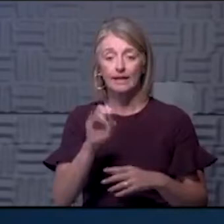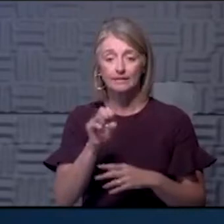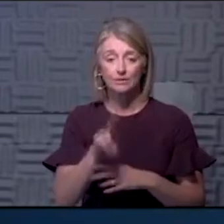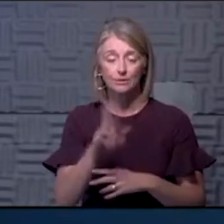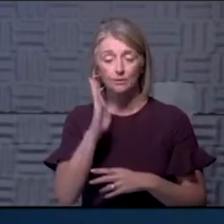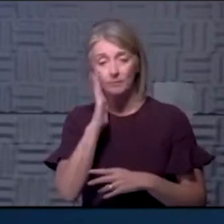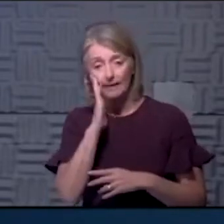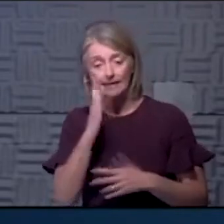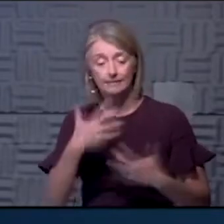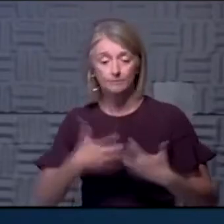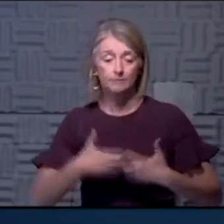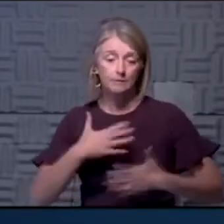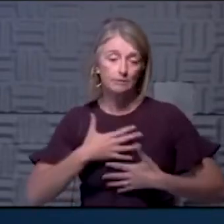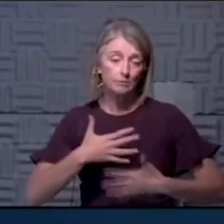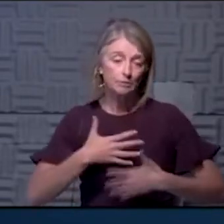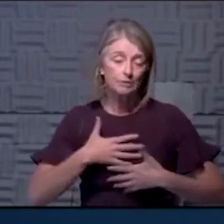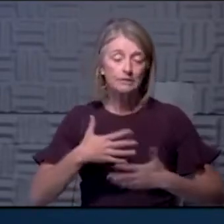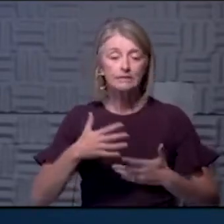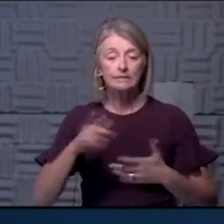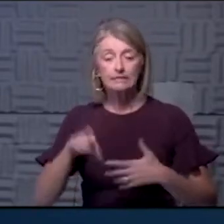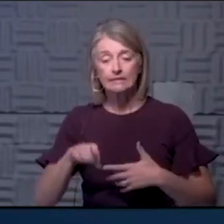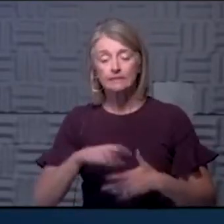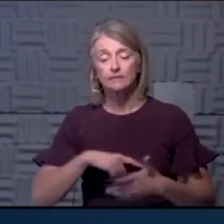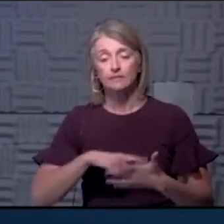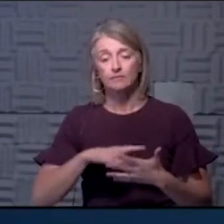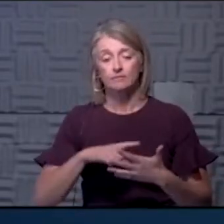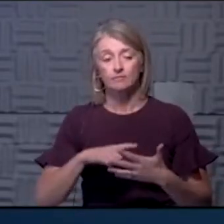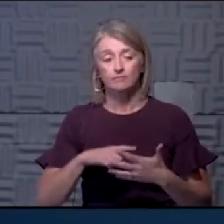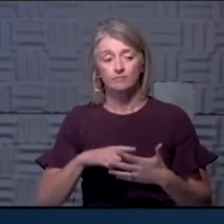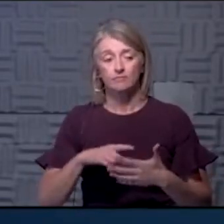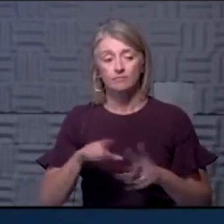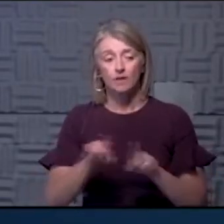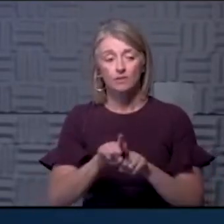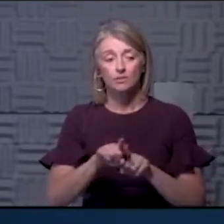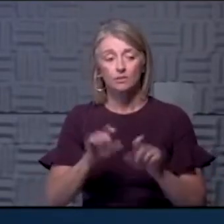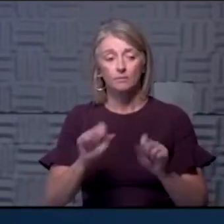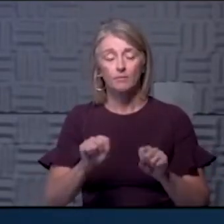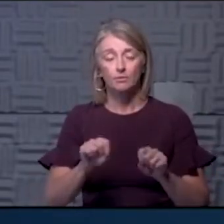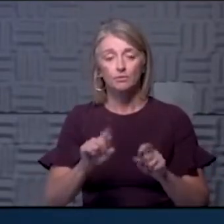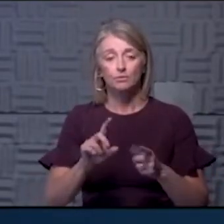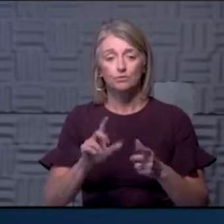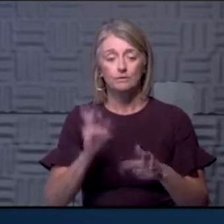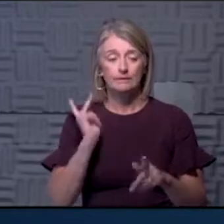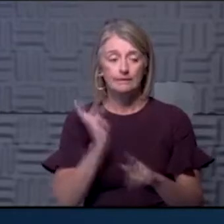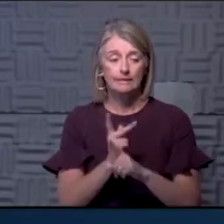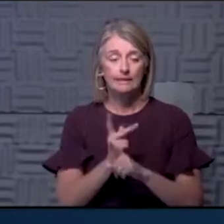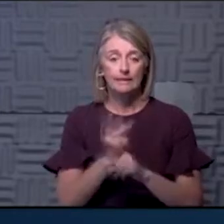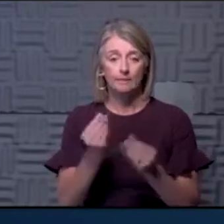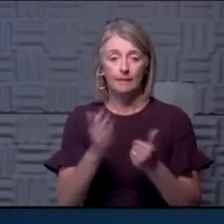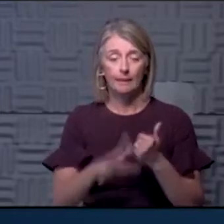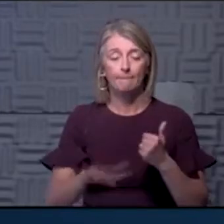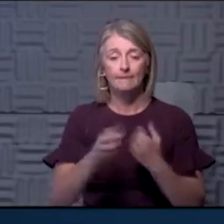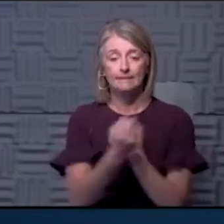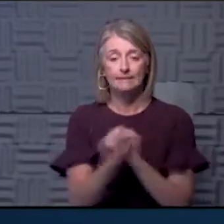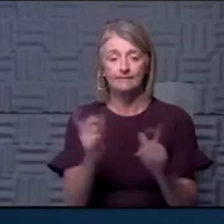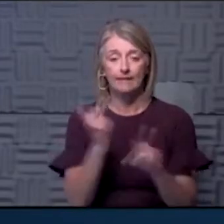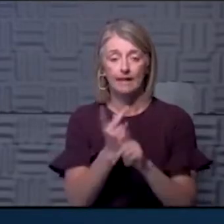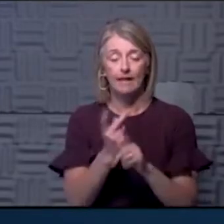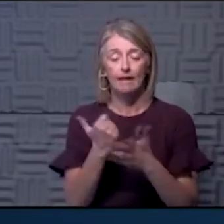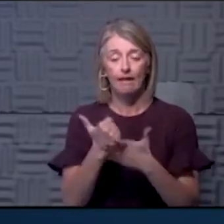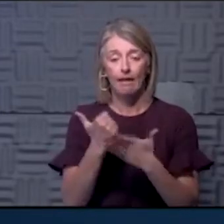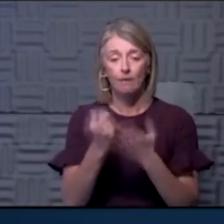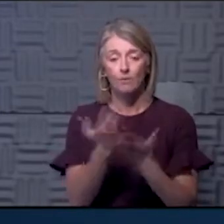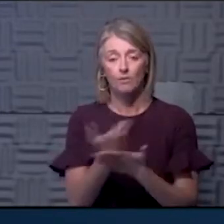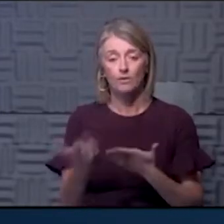beds, ventilation capacity, and be able to not only keep the campus safe, but also help with the resources